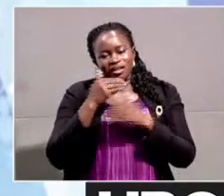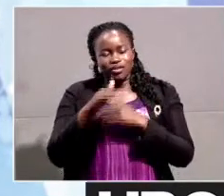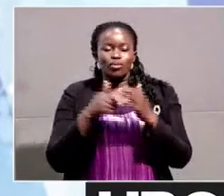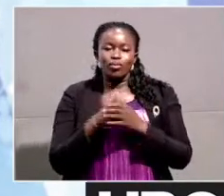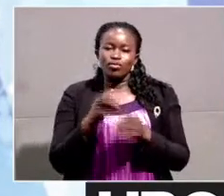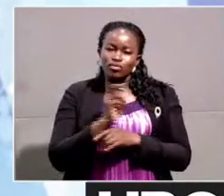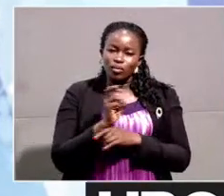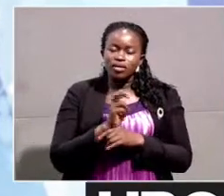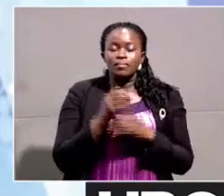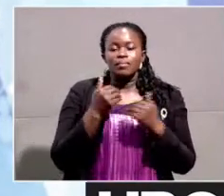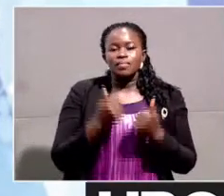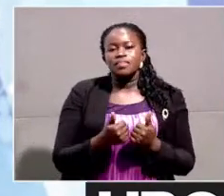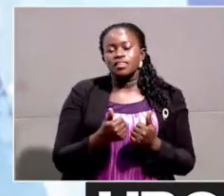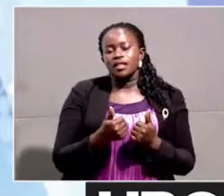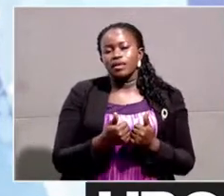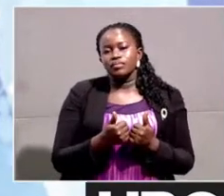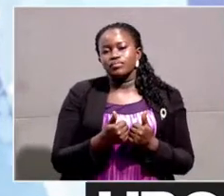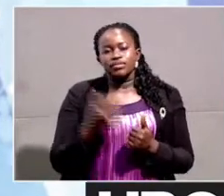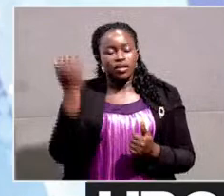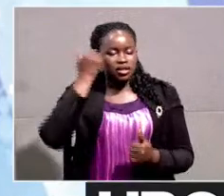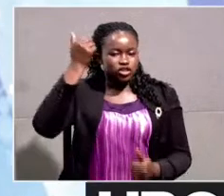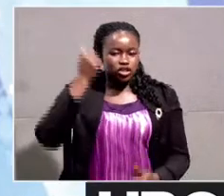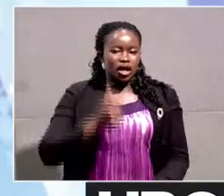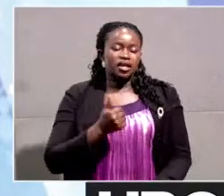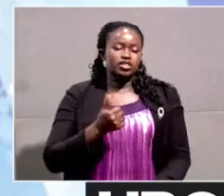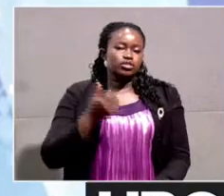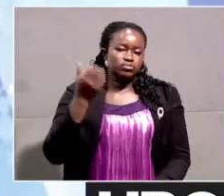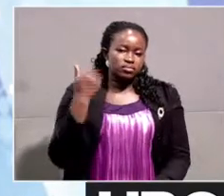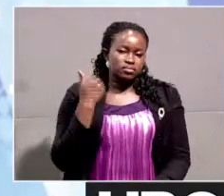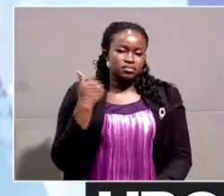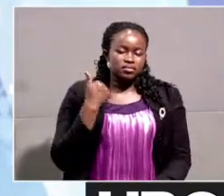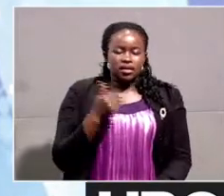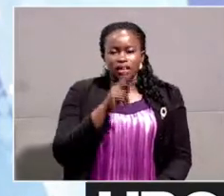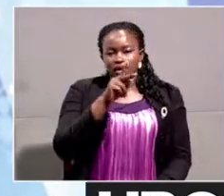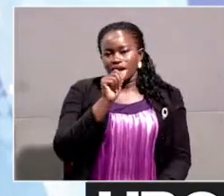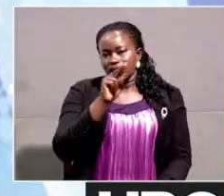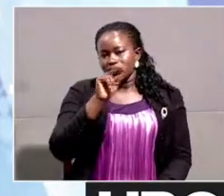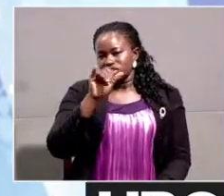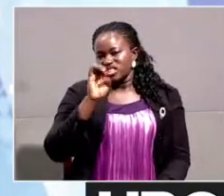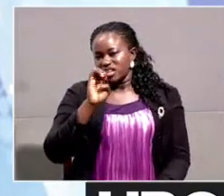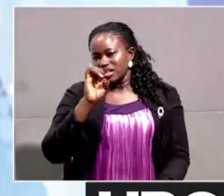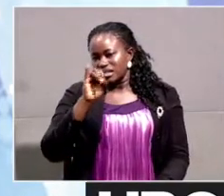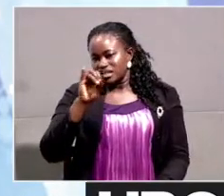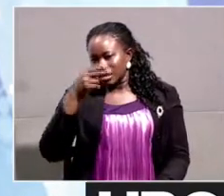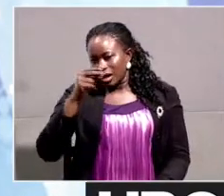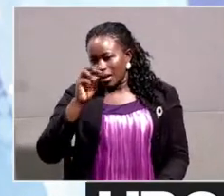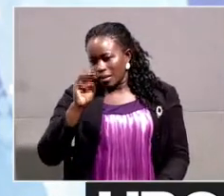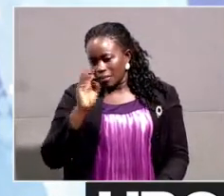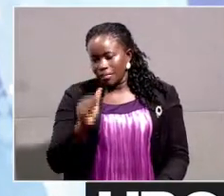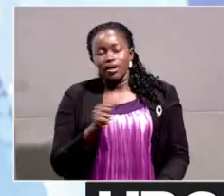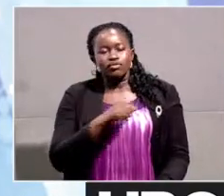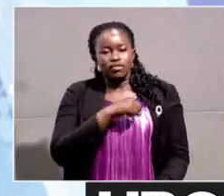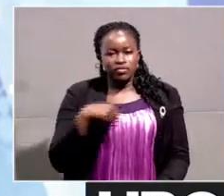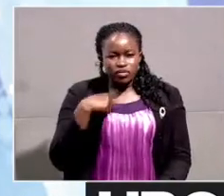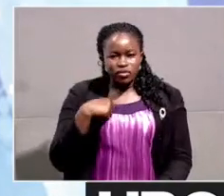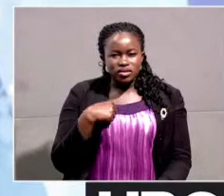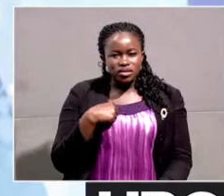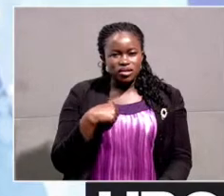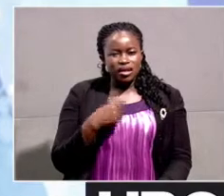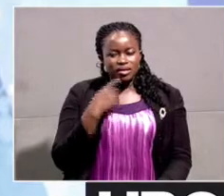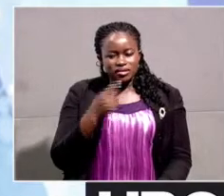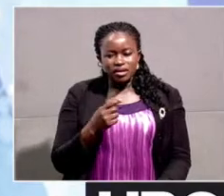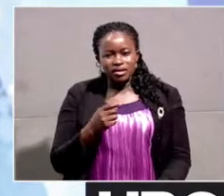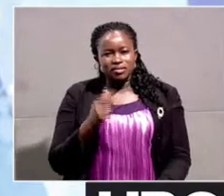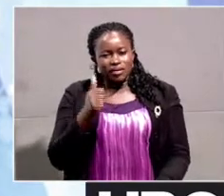watching. Emeritus Justice George Wilson Kanyihamba has refuted allegations that he withdrew the petition he had